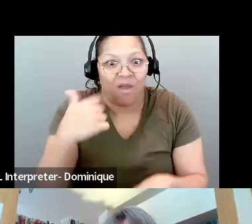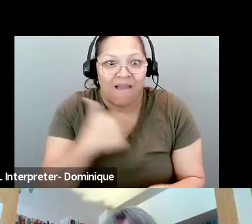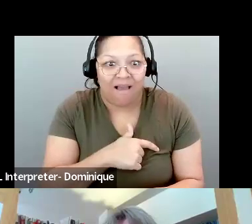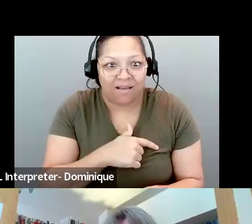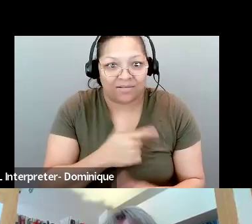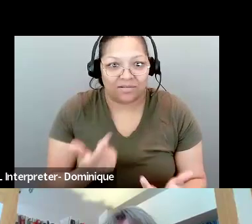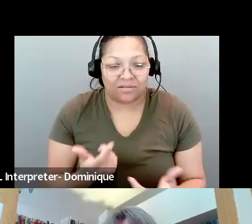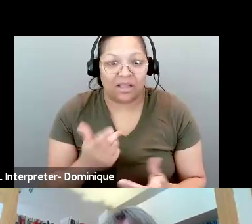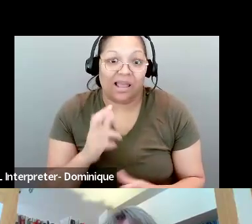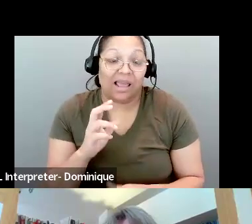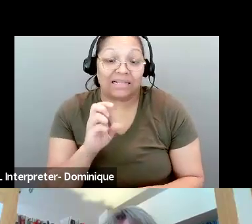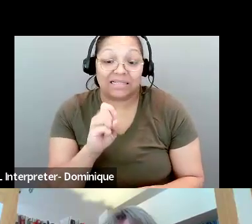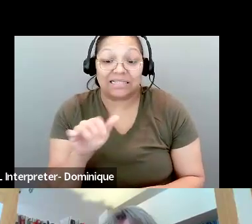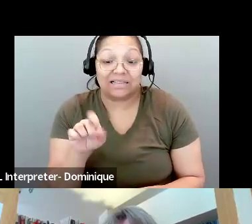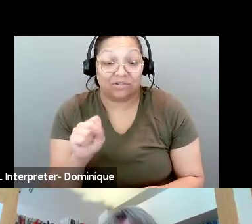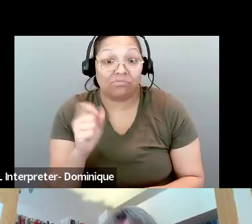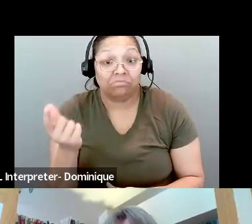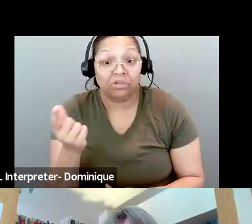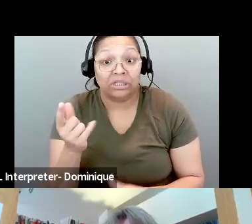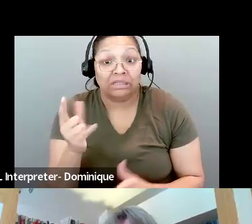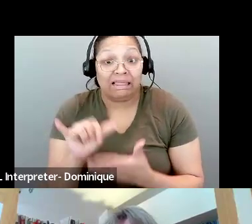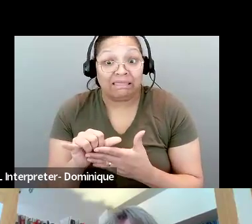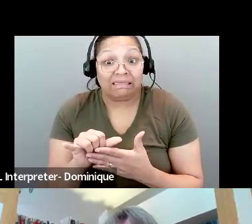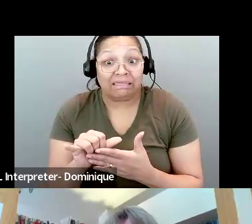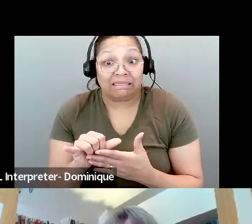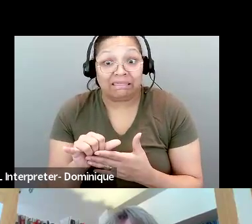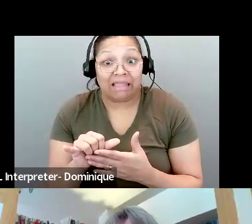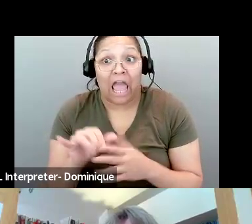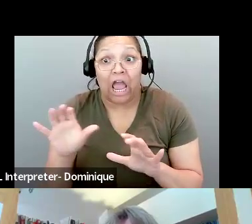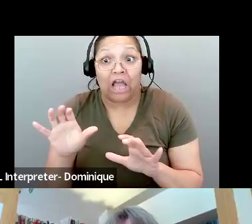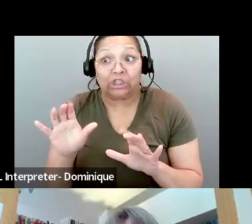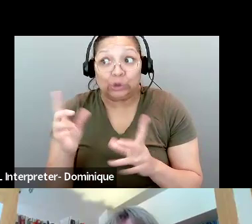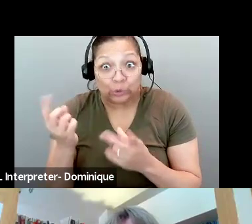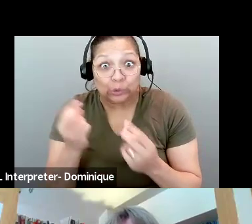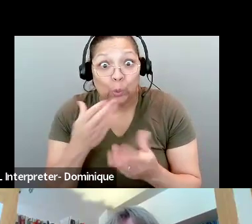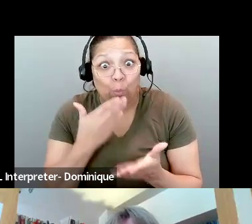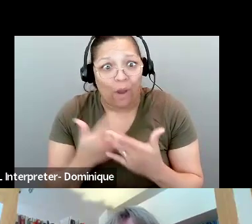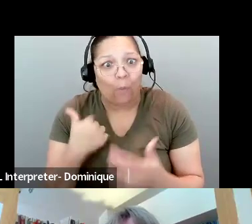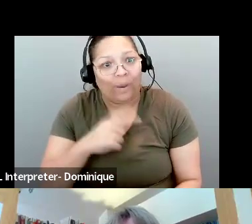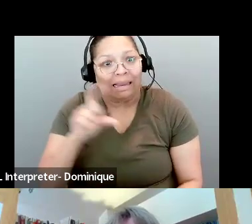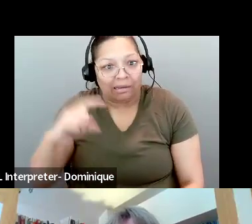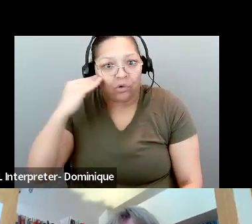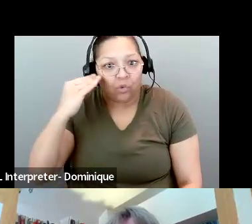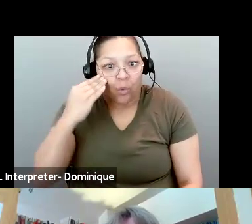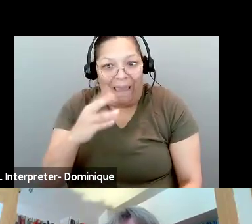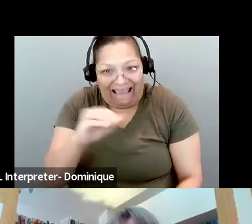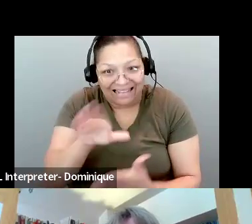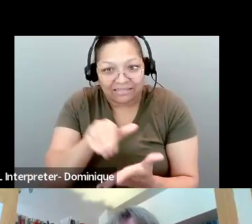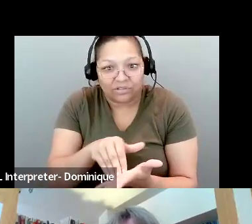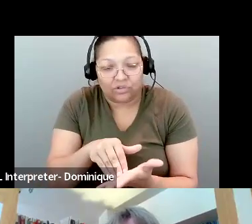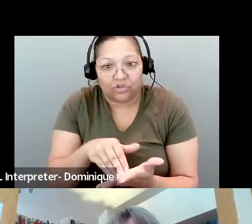silks that do things super well, we need to know that, and centers,